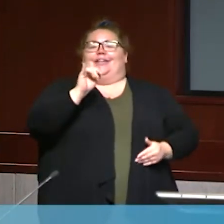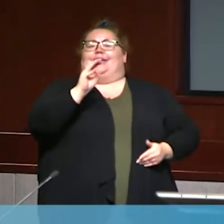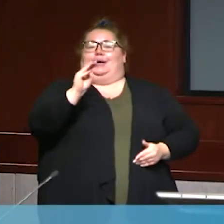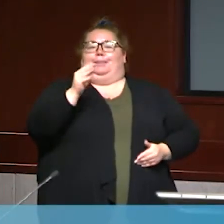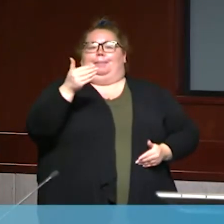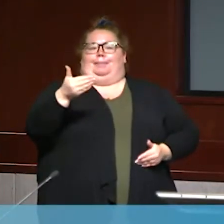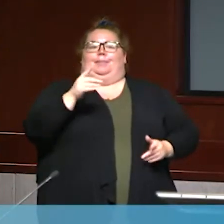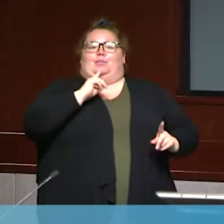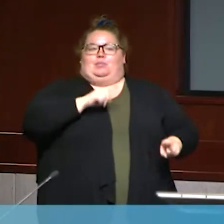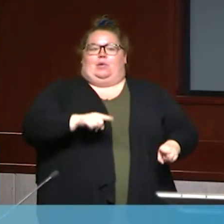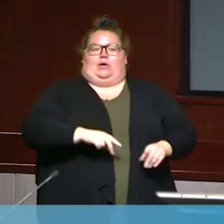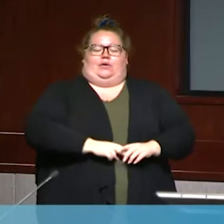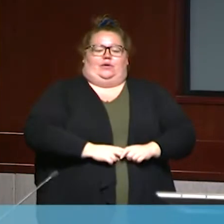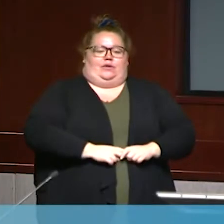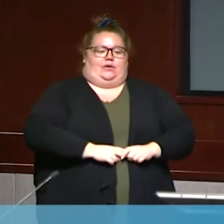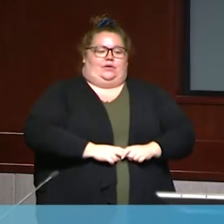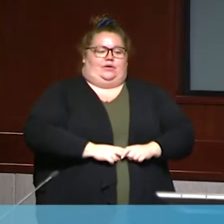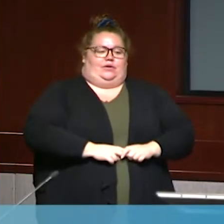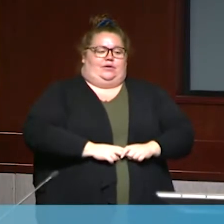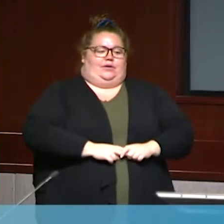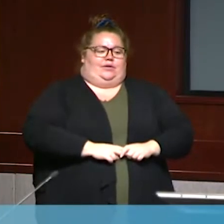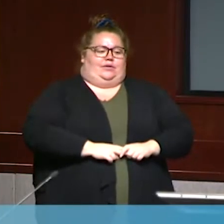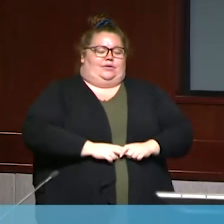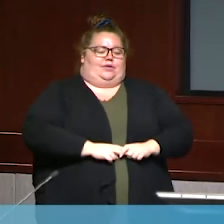it. Sure, thanks.